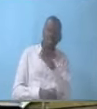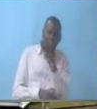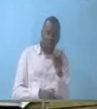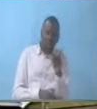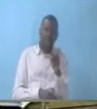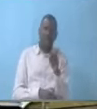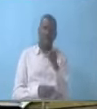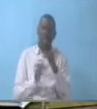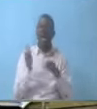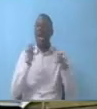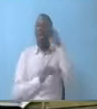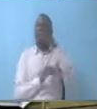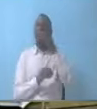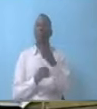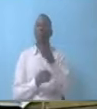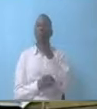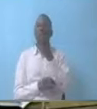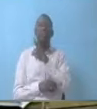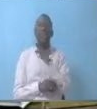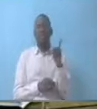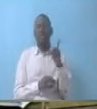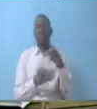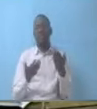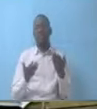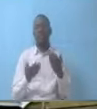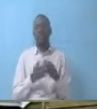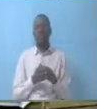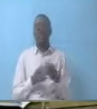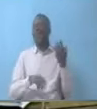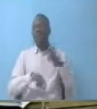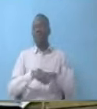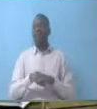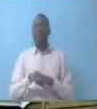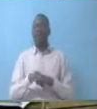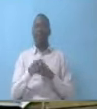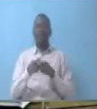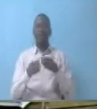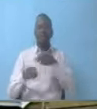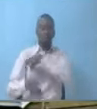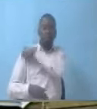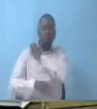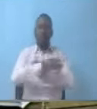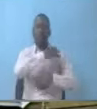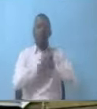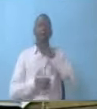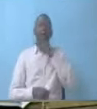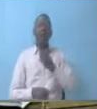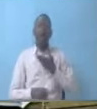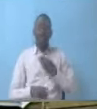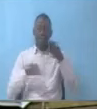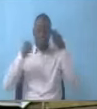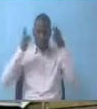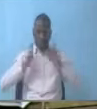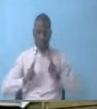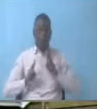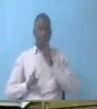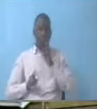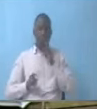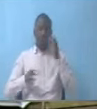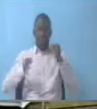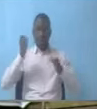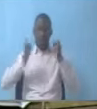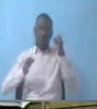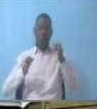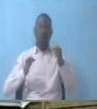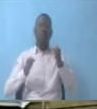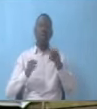Alhaji M. Drame, of blessed memory, was his defense lawyer. Alhaji Drame mo nekon lawyer. And I was